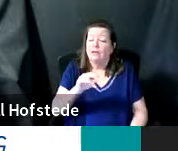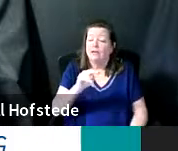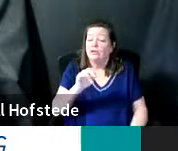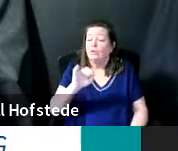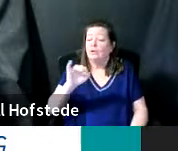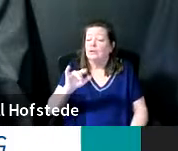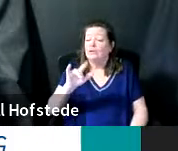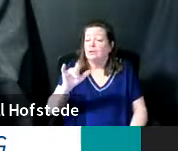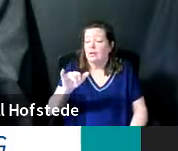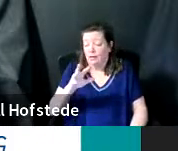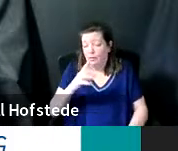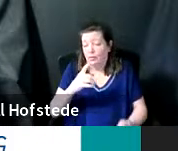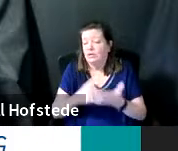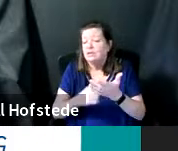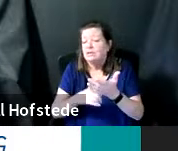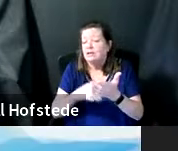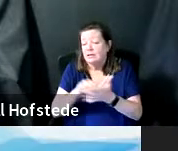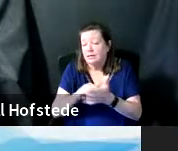to urban design as well.